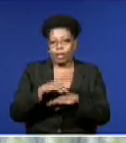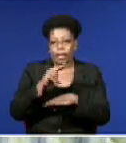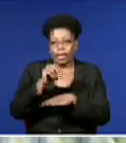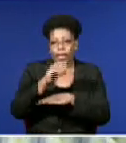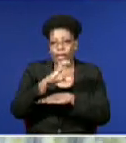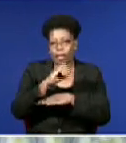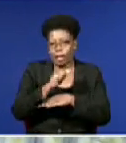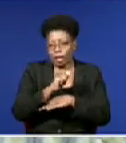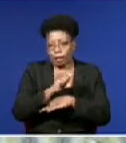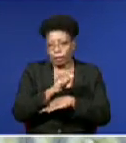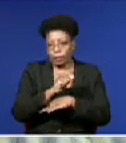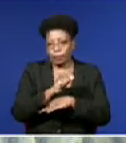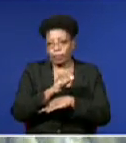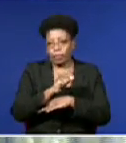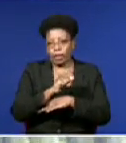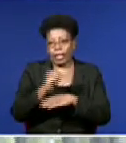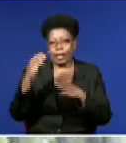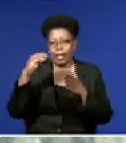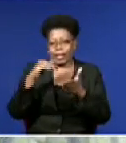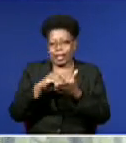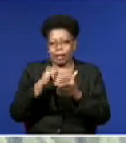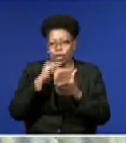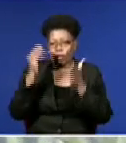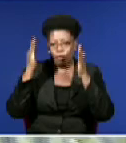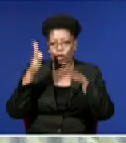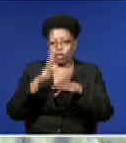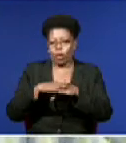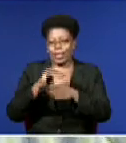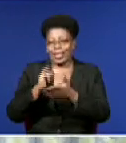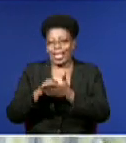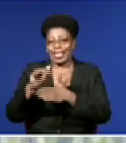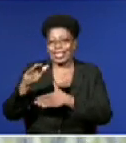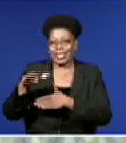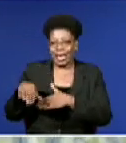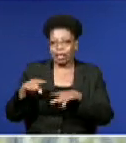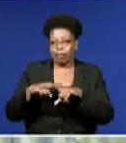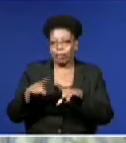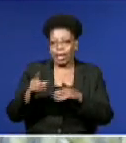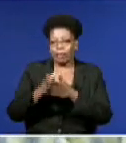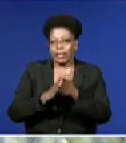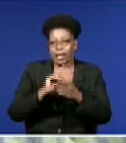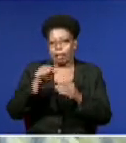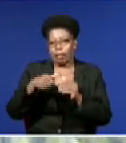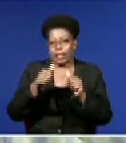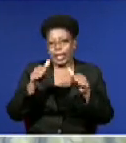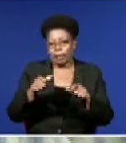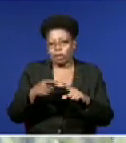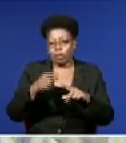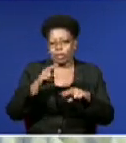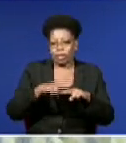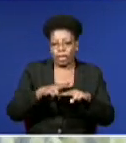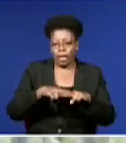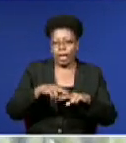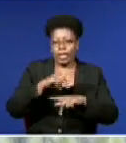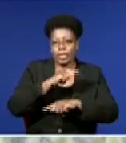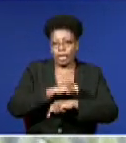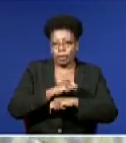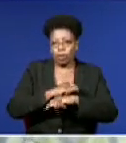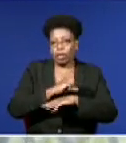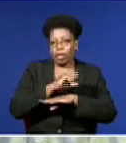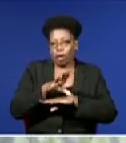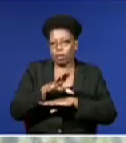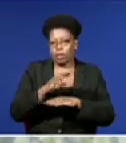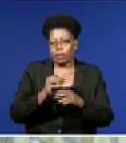Council. And so for that, again, I've not focused my attention on that yet, but I'm also excited about being able to sit at the table at the Council